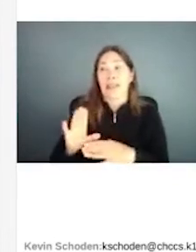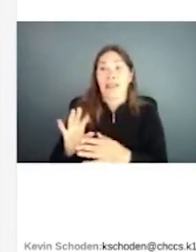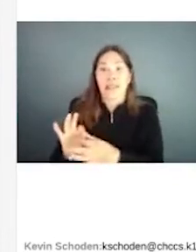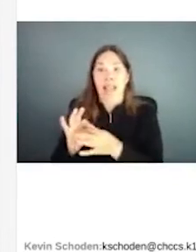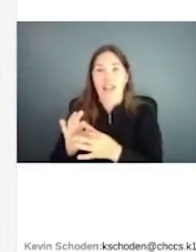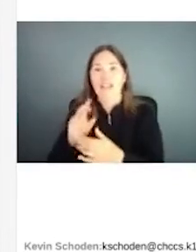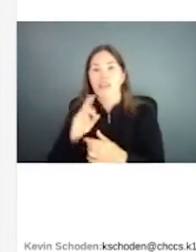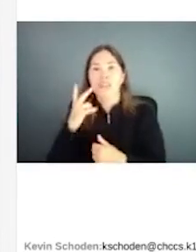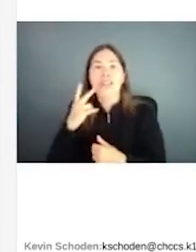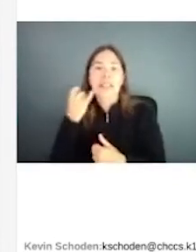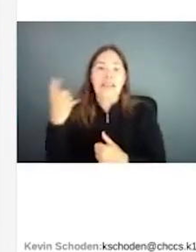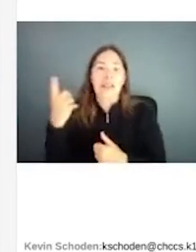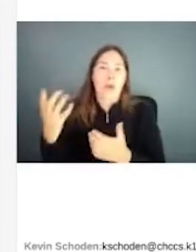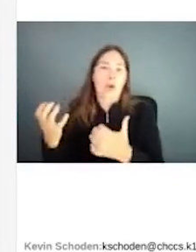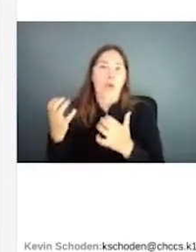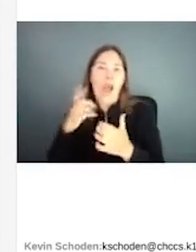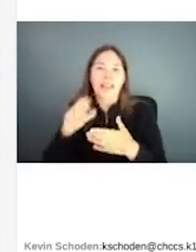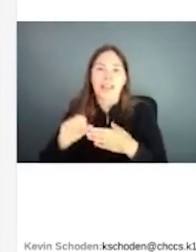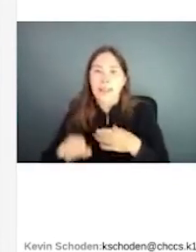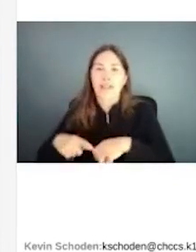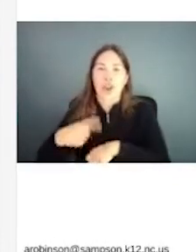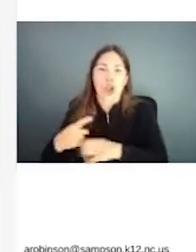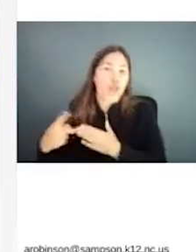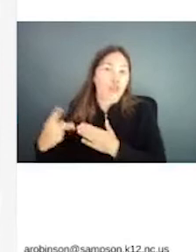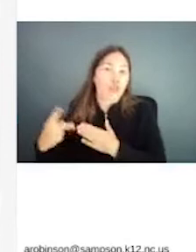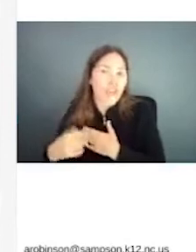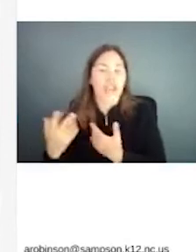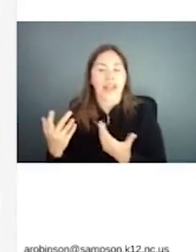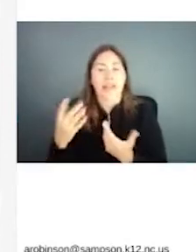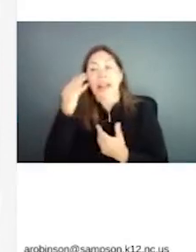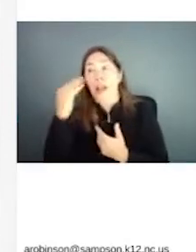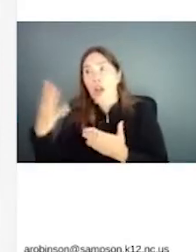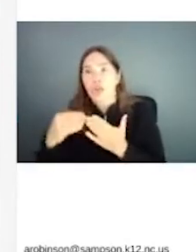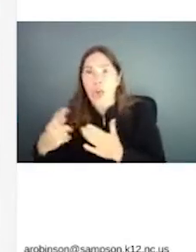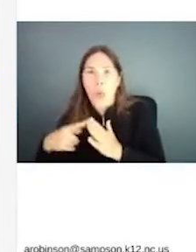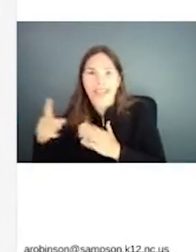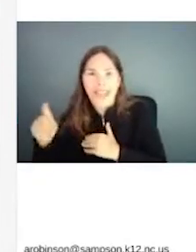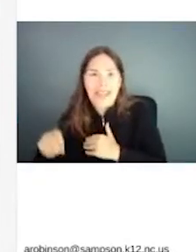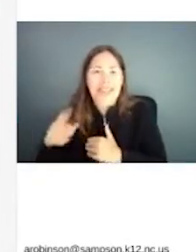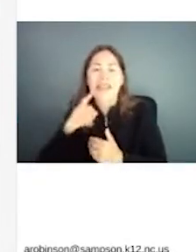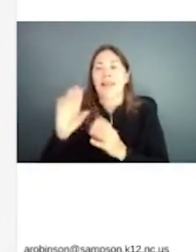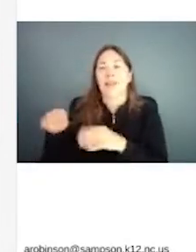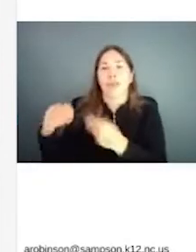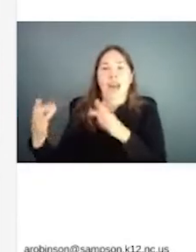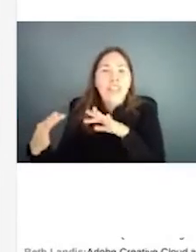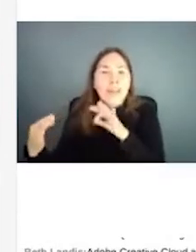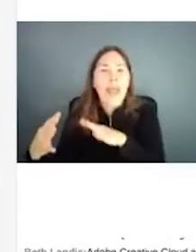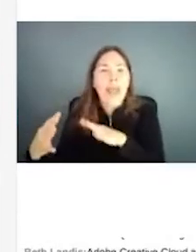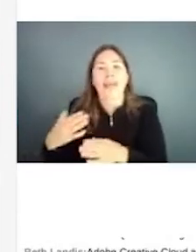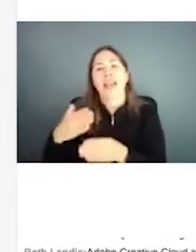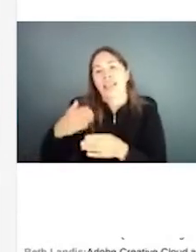wants some sort of semester-long project, right? They tell the students what they need, they provide feedback, and at the end, the